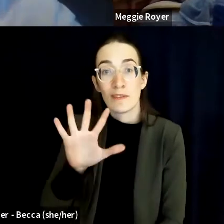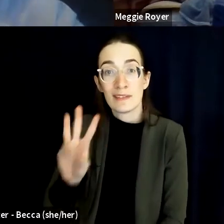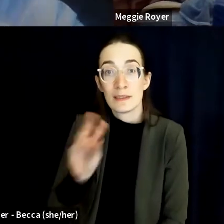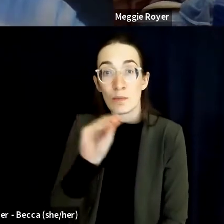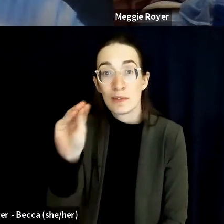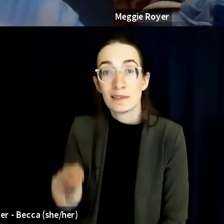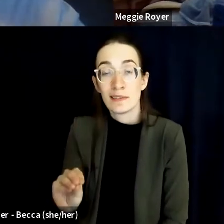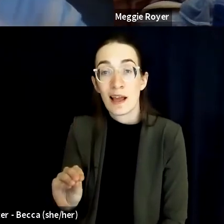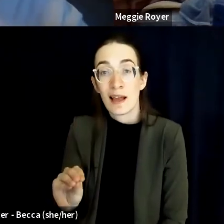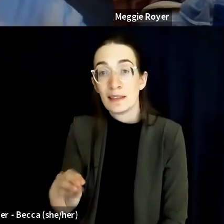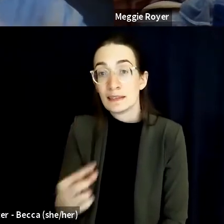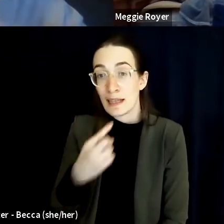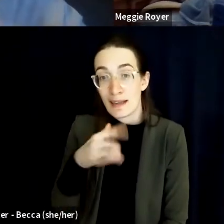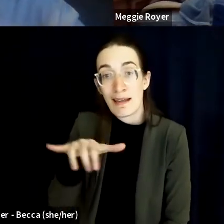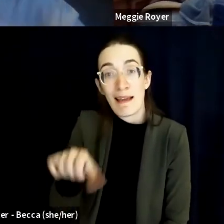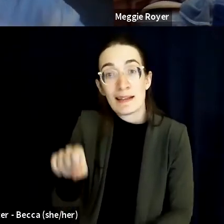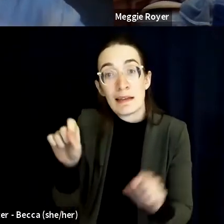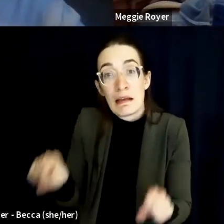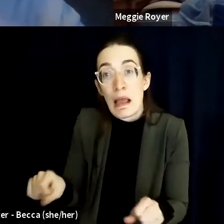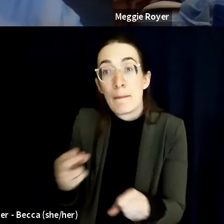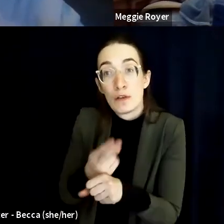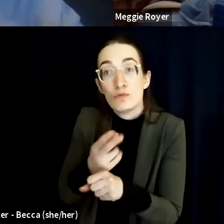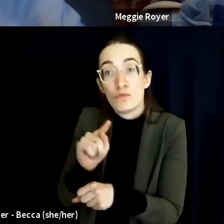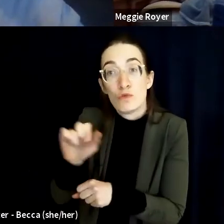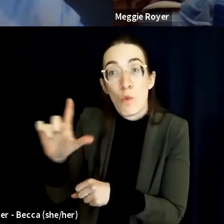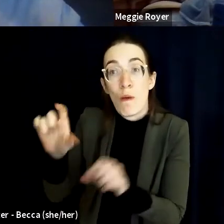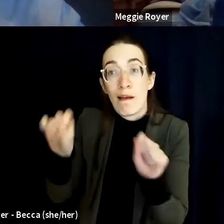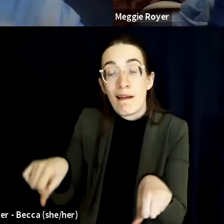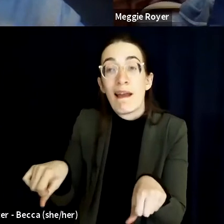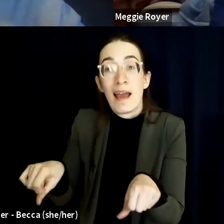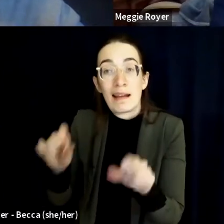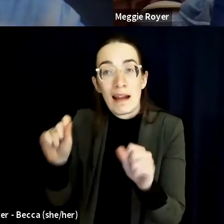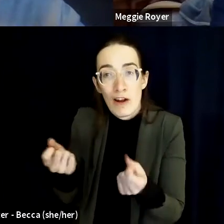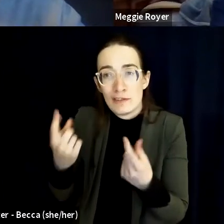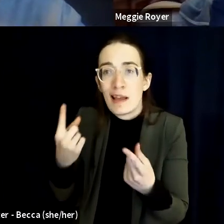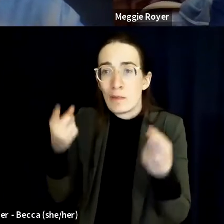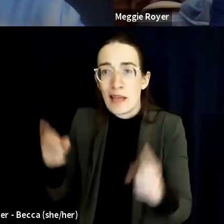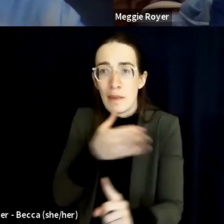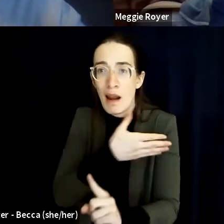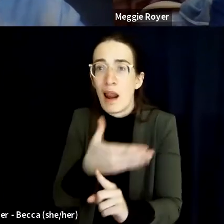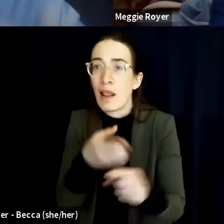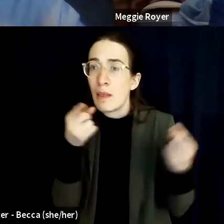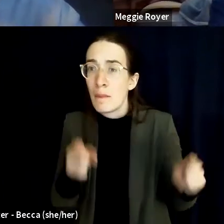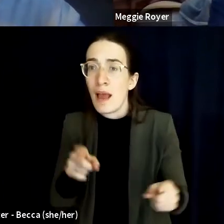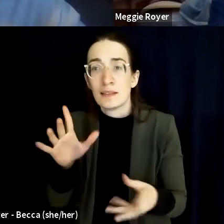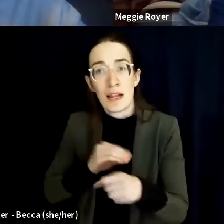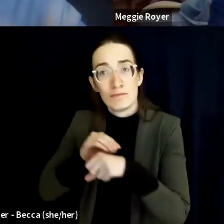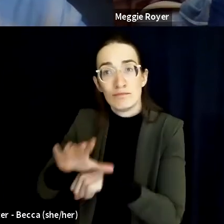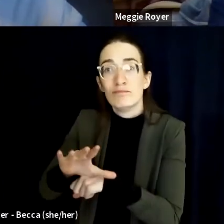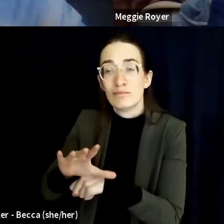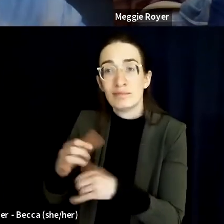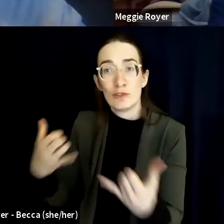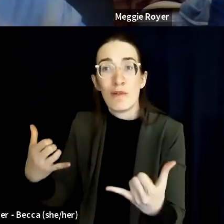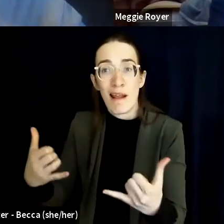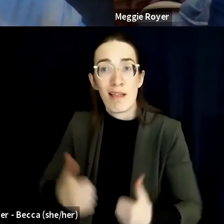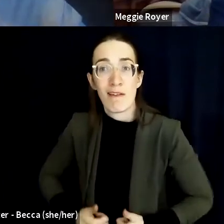56% of us are saying yes, it can be a useful tool for some people to make sense of what has happened in the past and how it shows up in their life now.